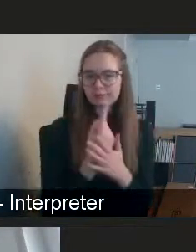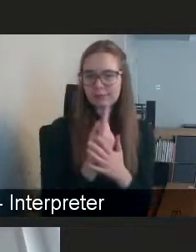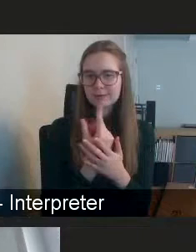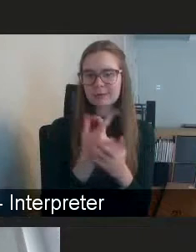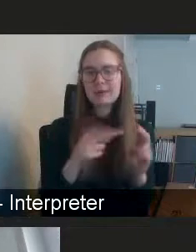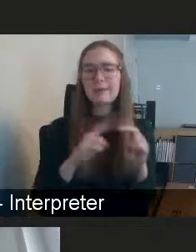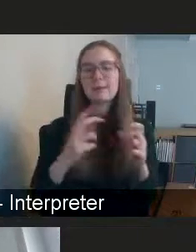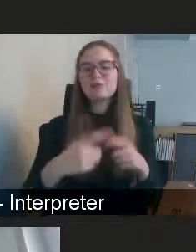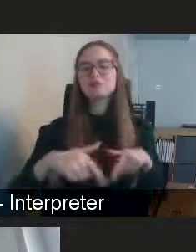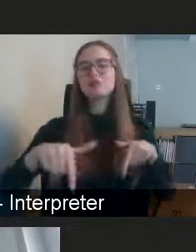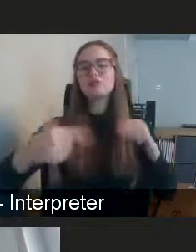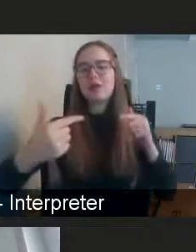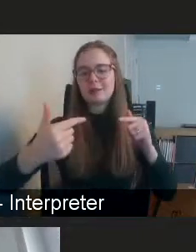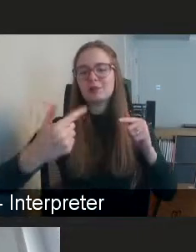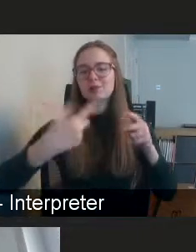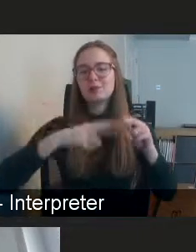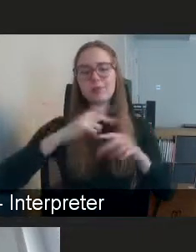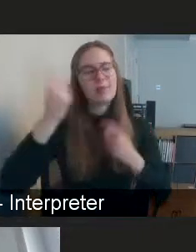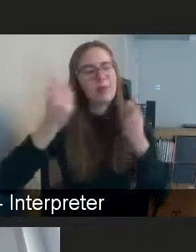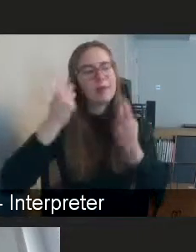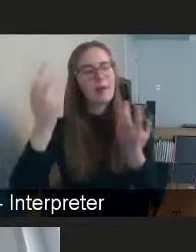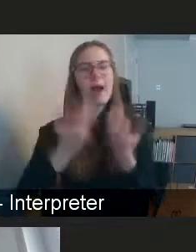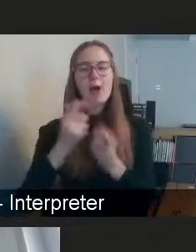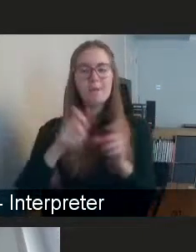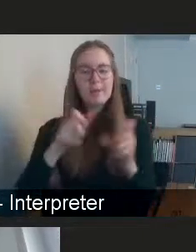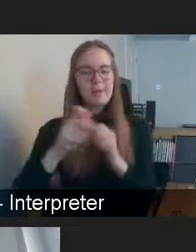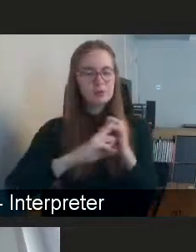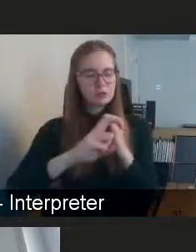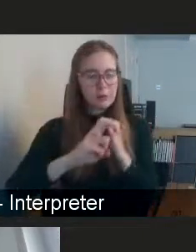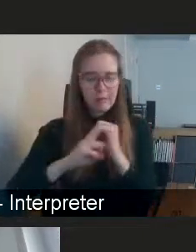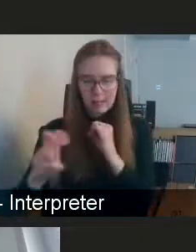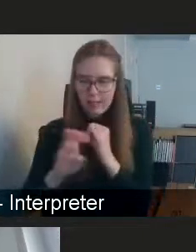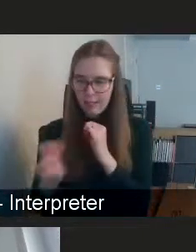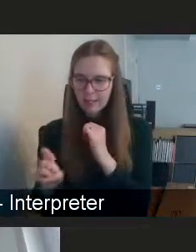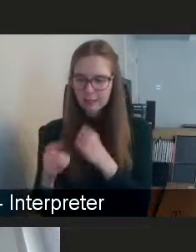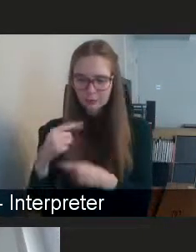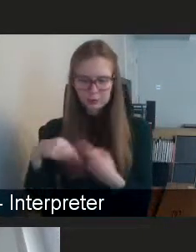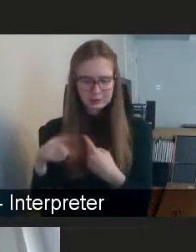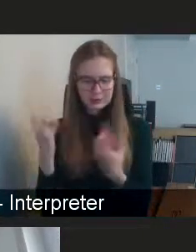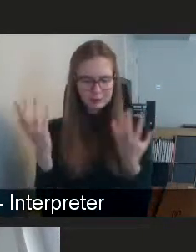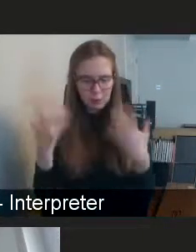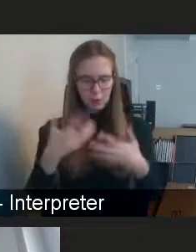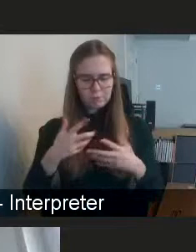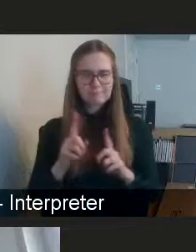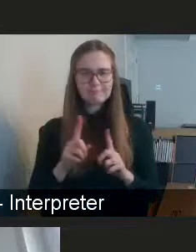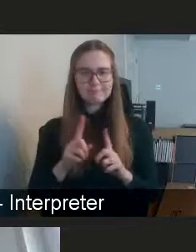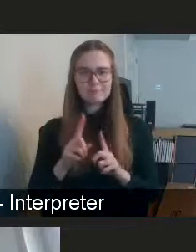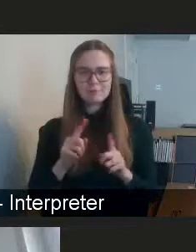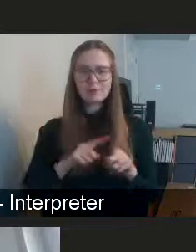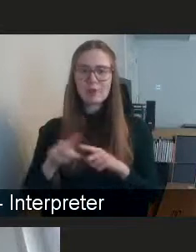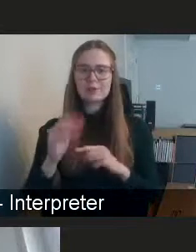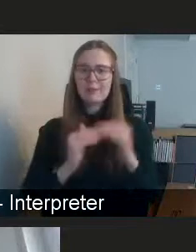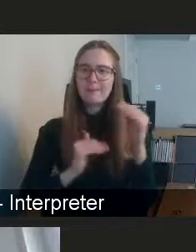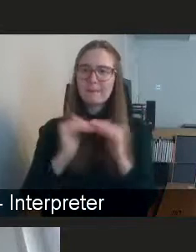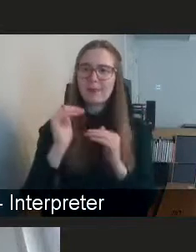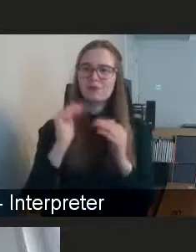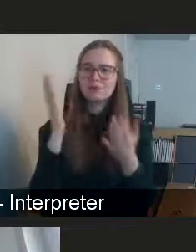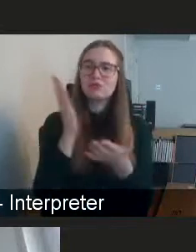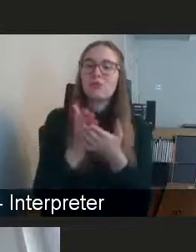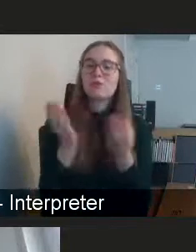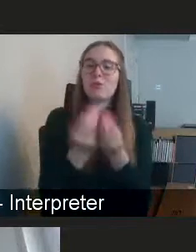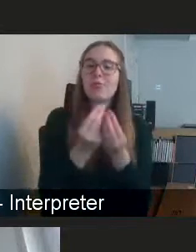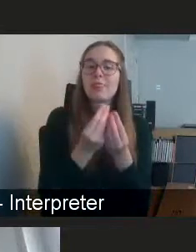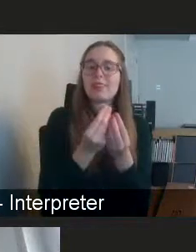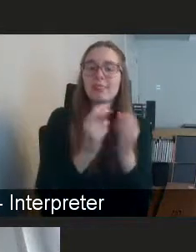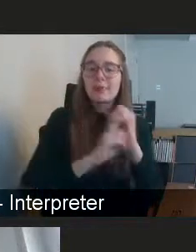thinking about ways of getting people to move around. So we were very concerned about rebuilding trust in public transport,